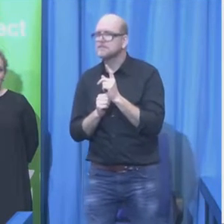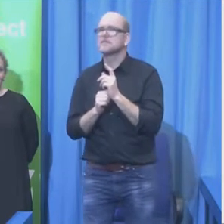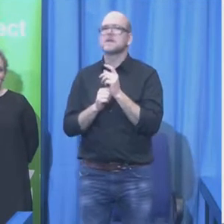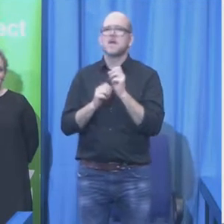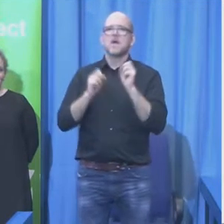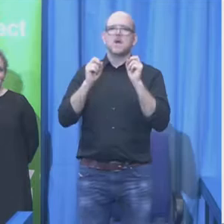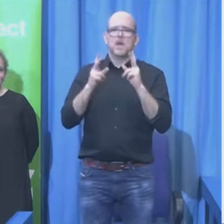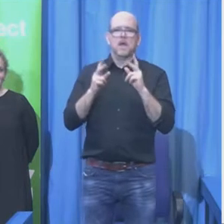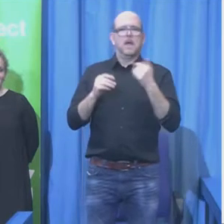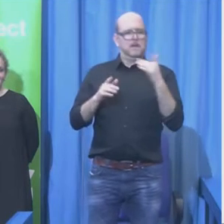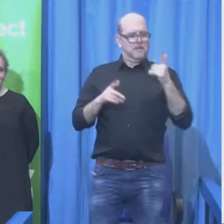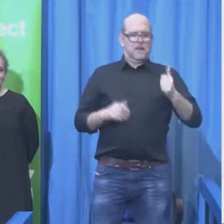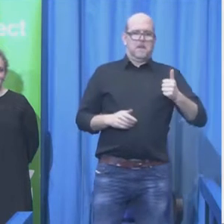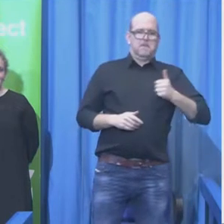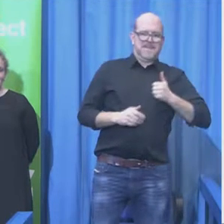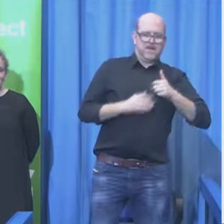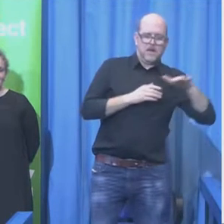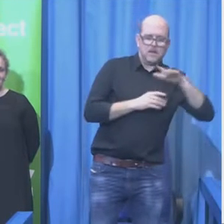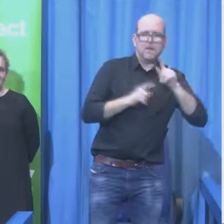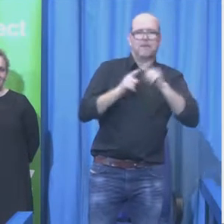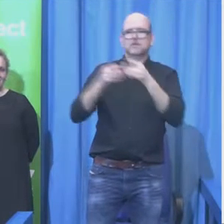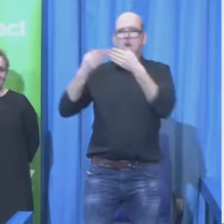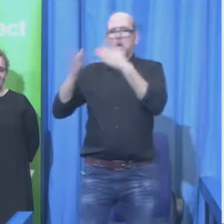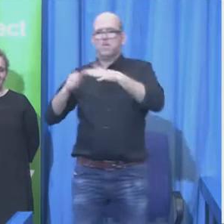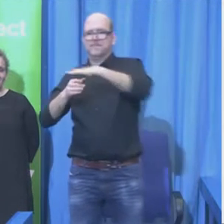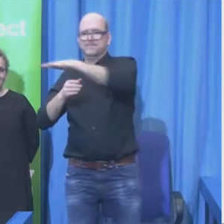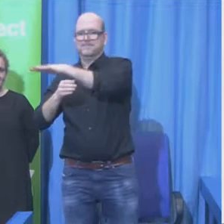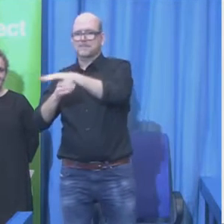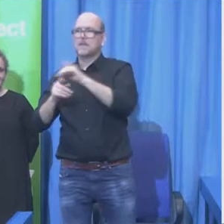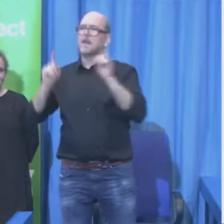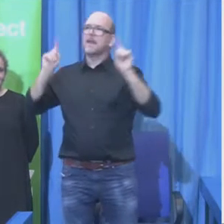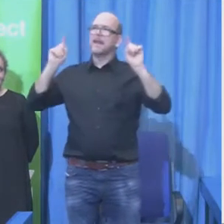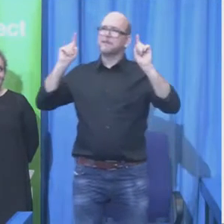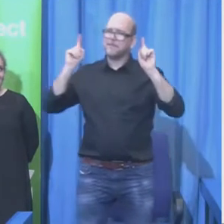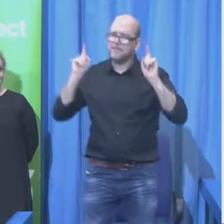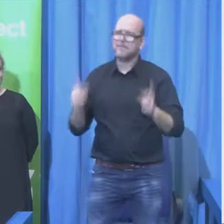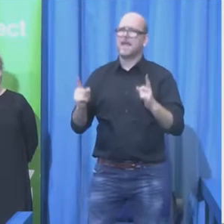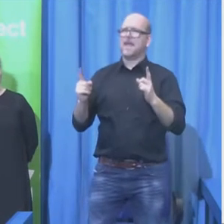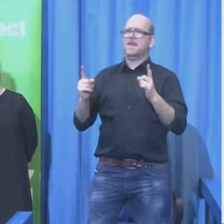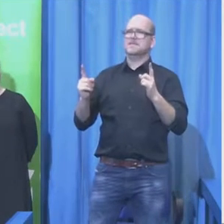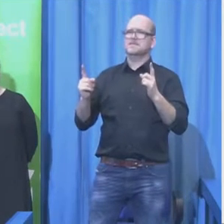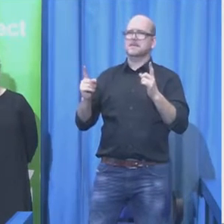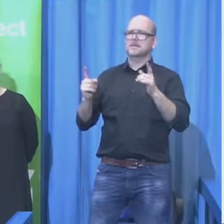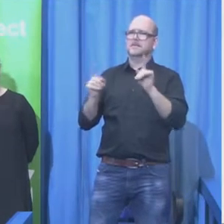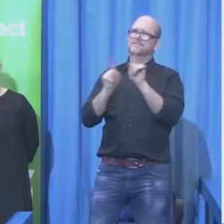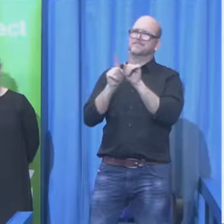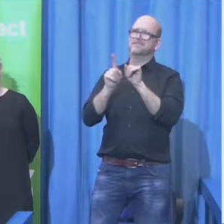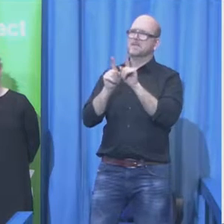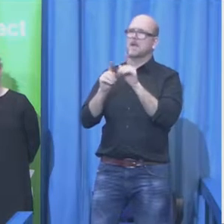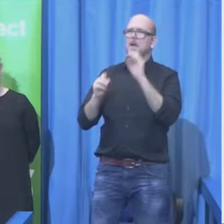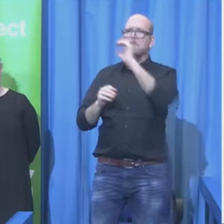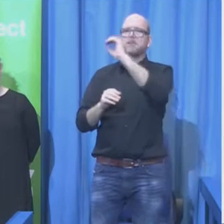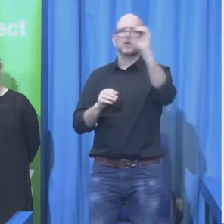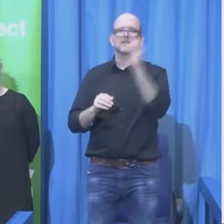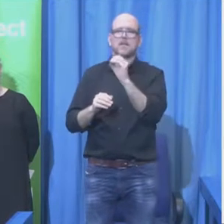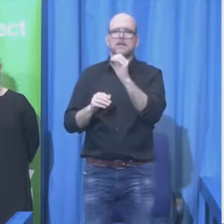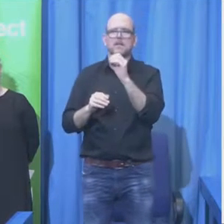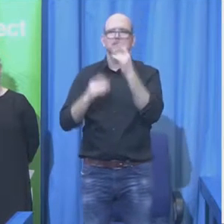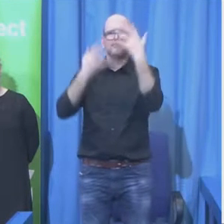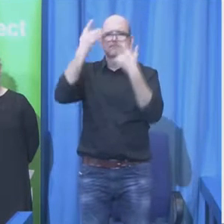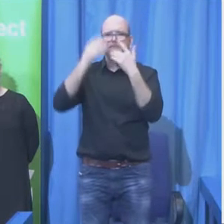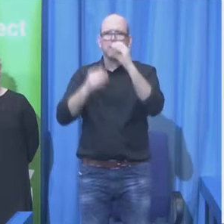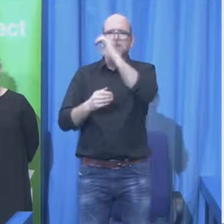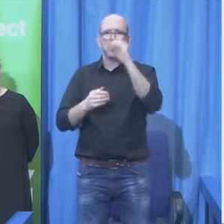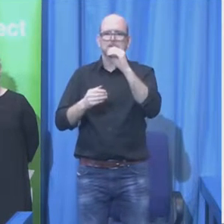percentage of people with disabilities, and this will be one of the main pillars of the law.